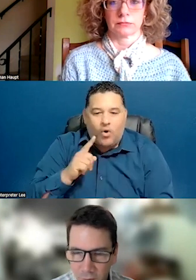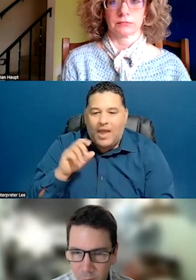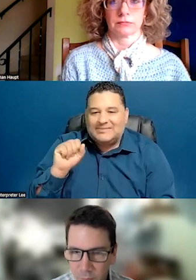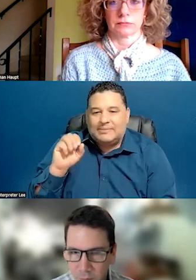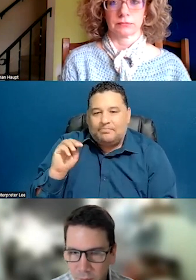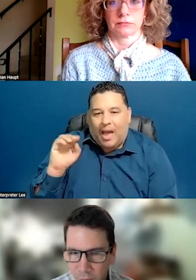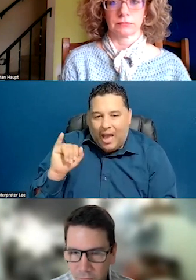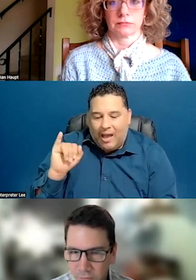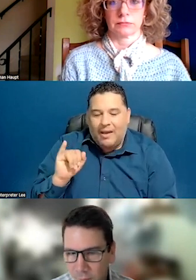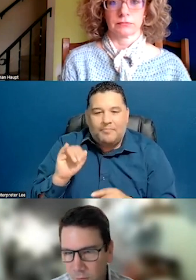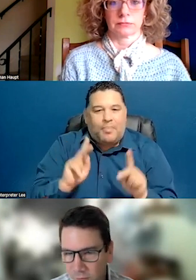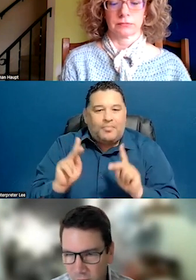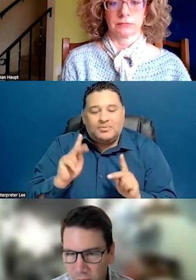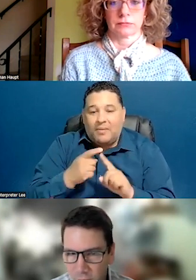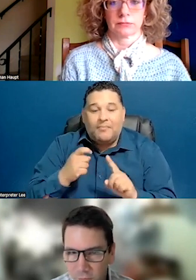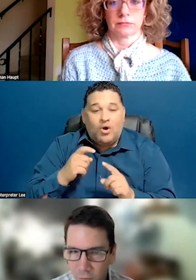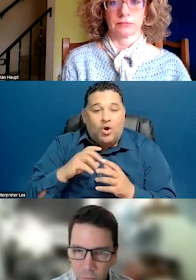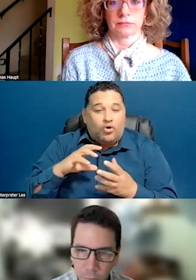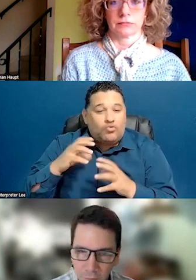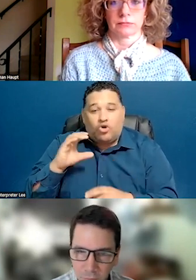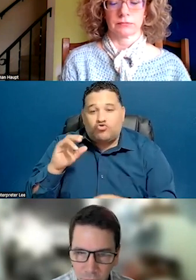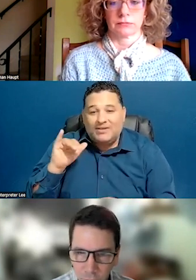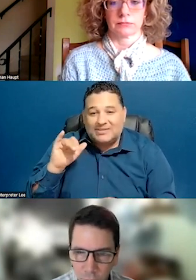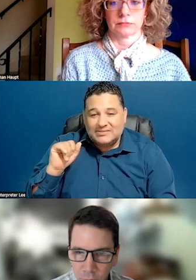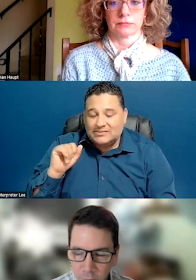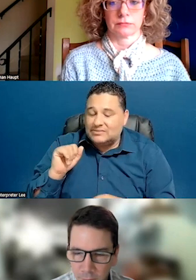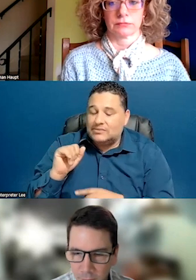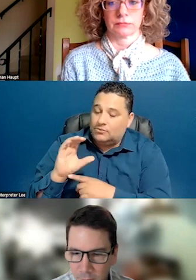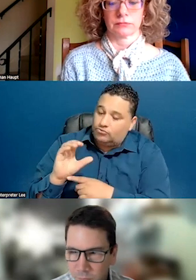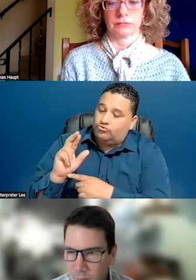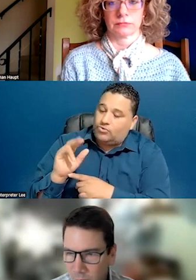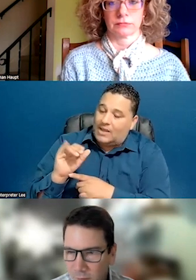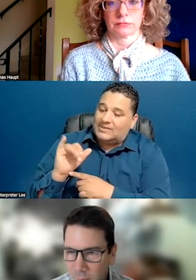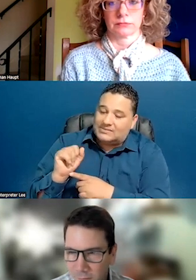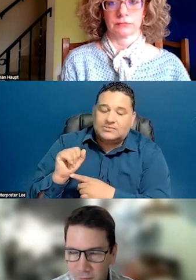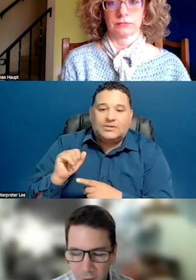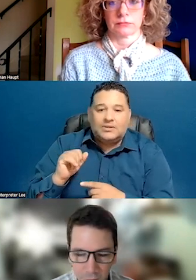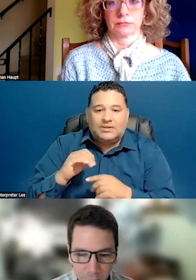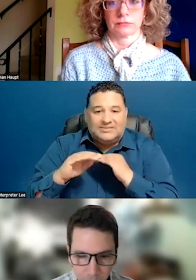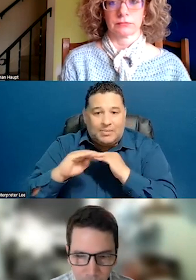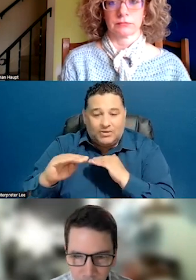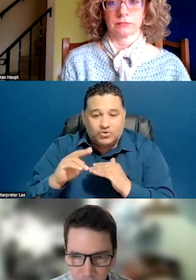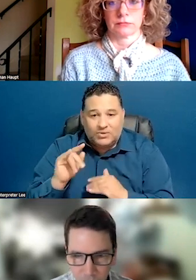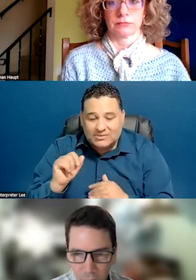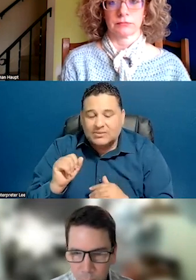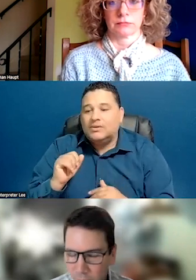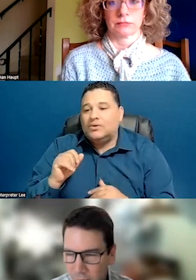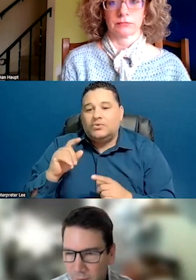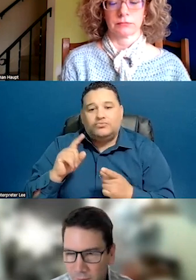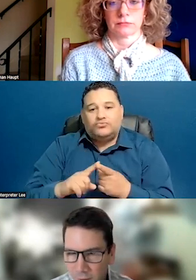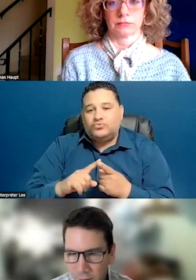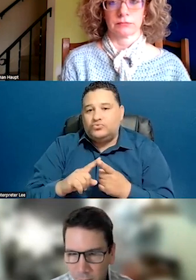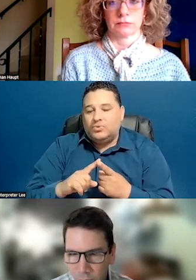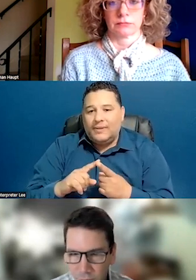population, from crisis stabilization units all the way to community-based care. So we